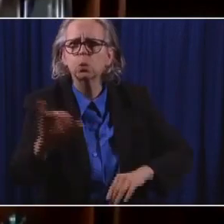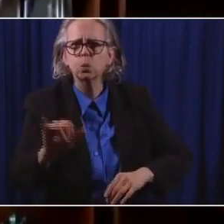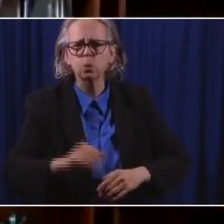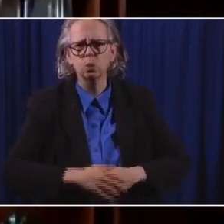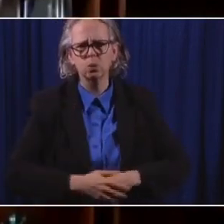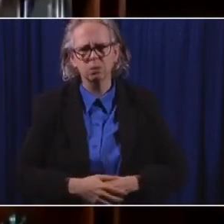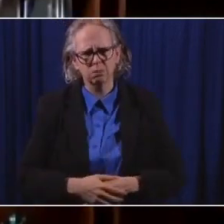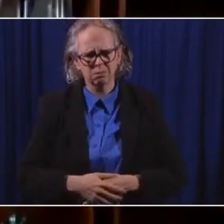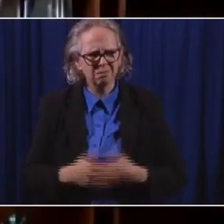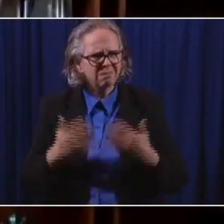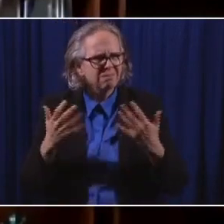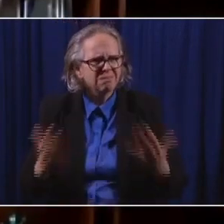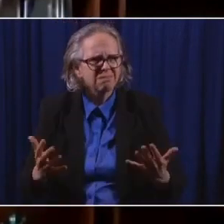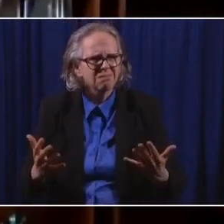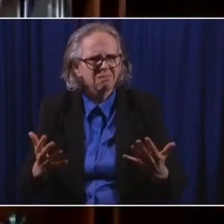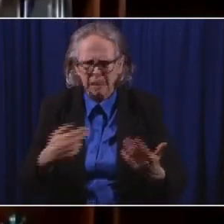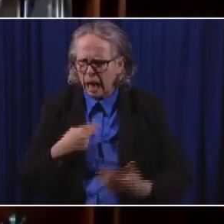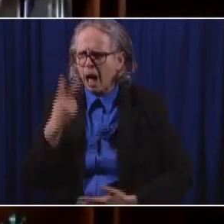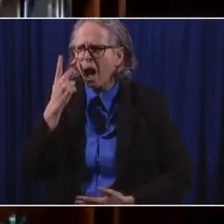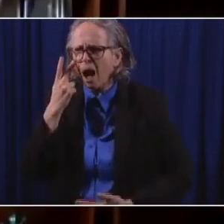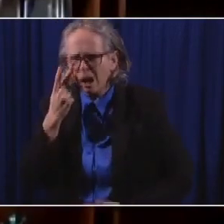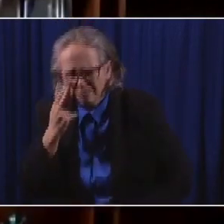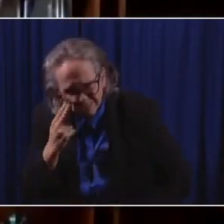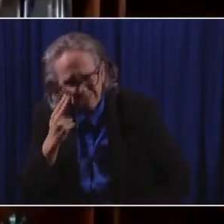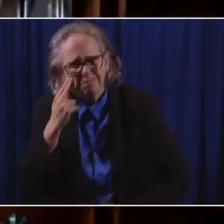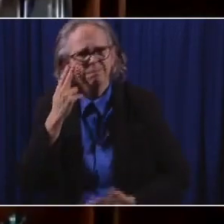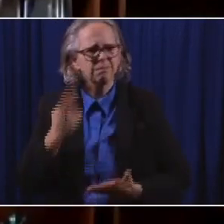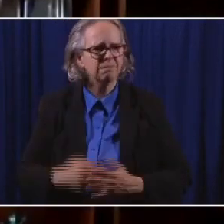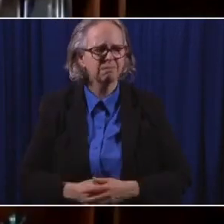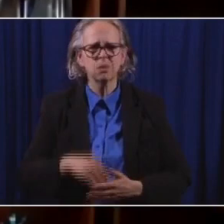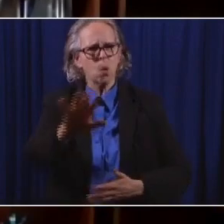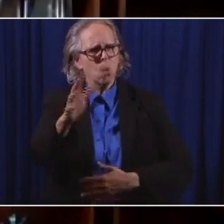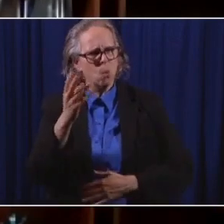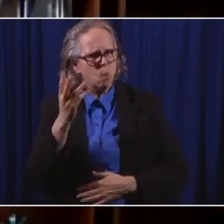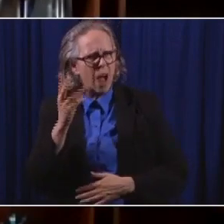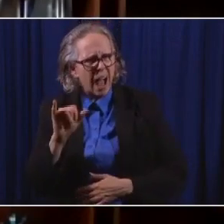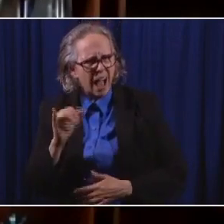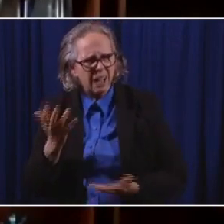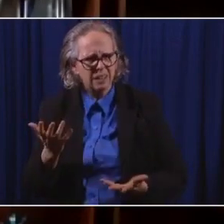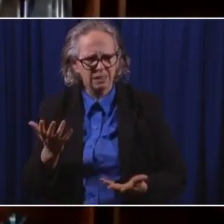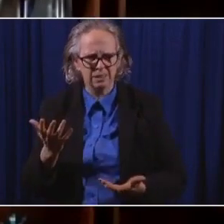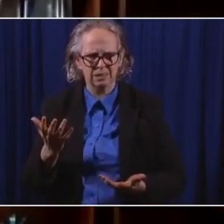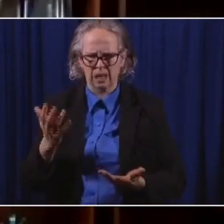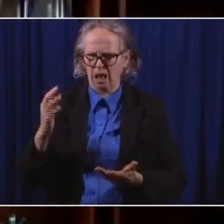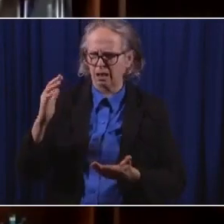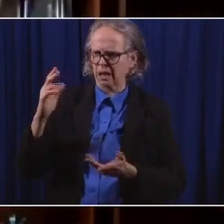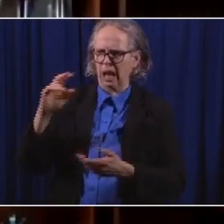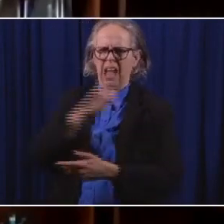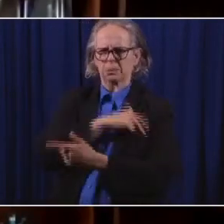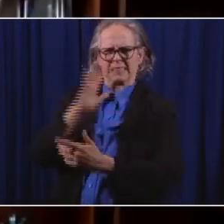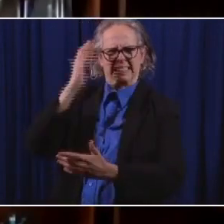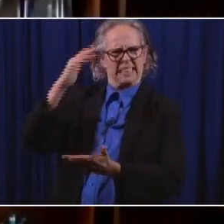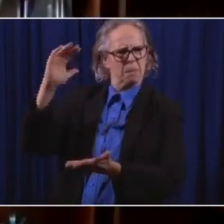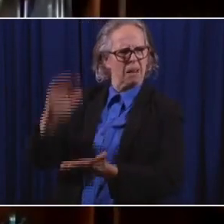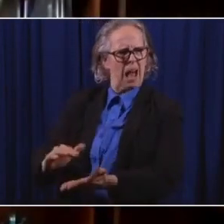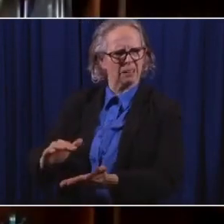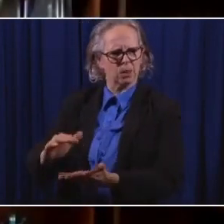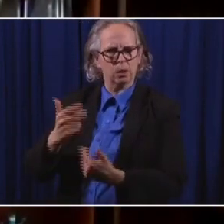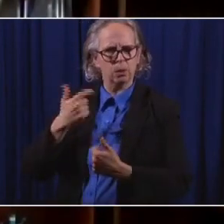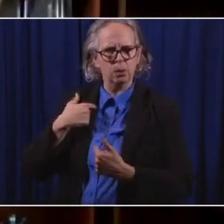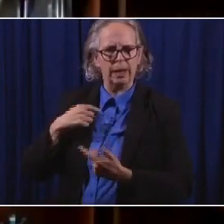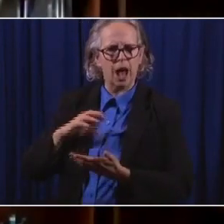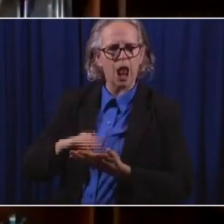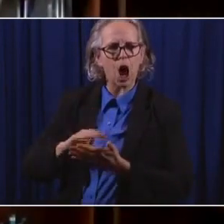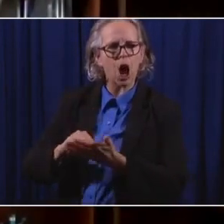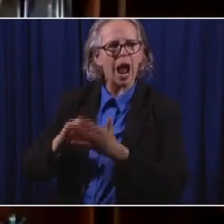is that we are more effective in treating the infection. We know a lot more about how to treat patients now than we did 6 months ago. So I do think that we're